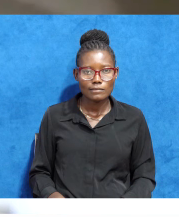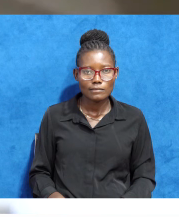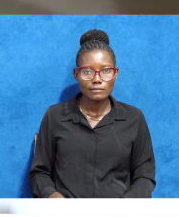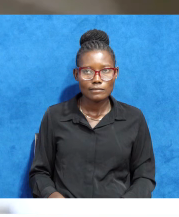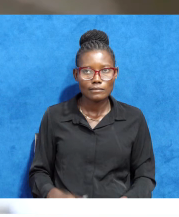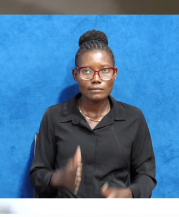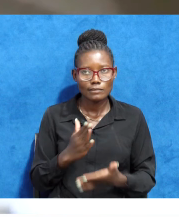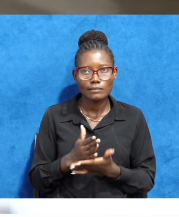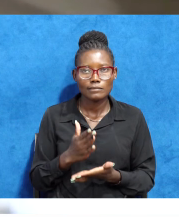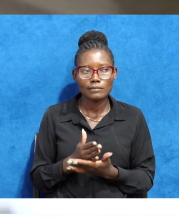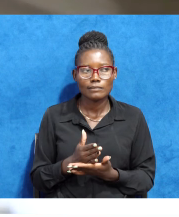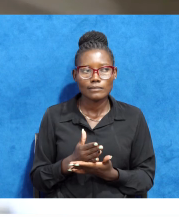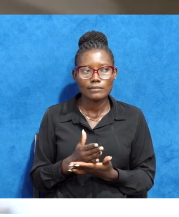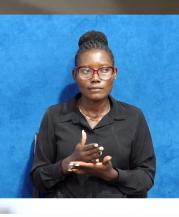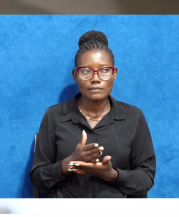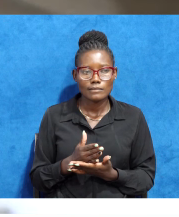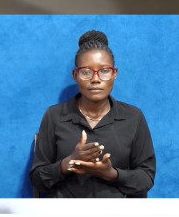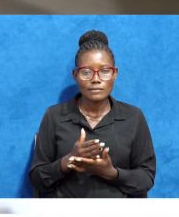You're welcome.